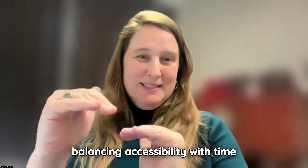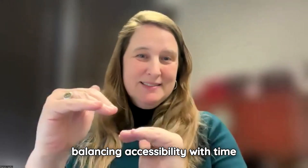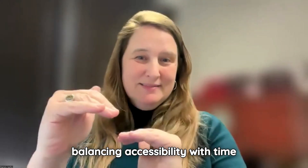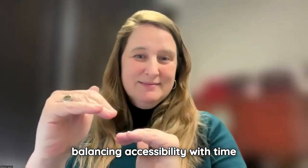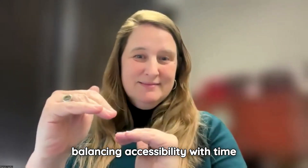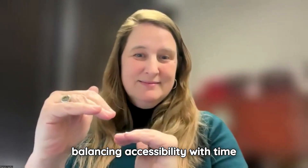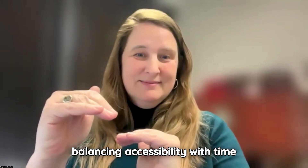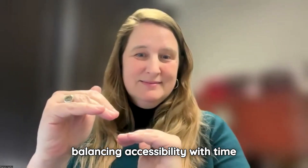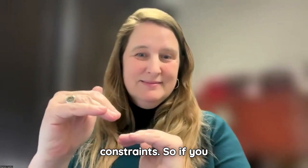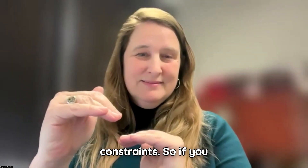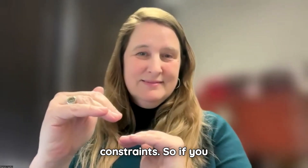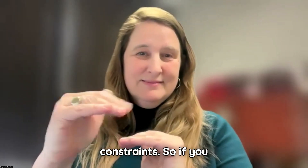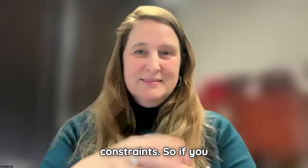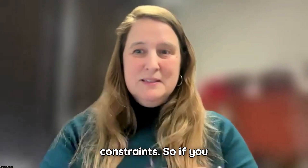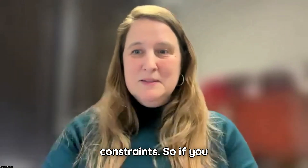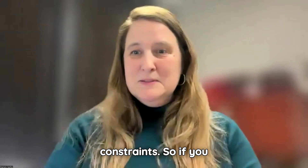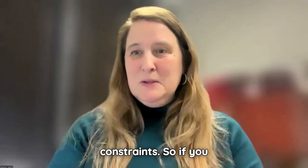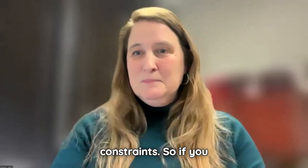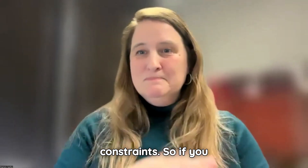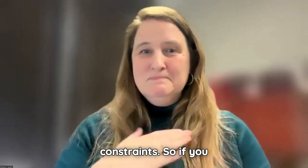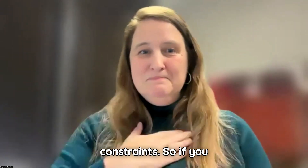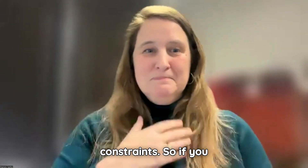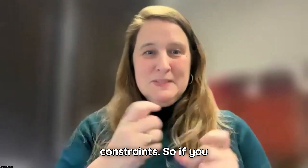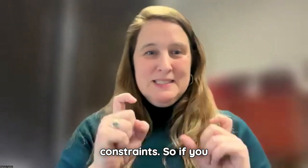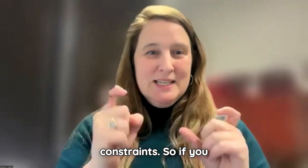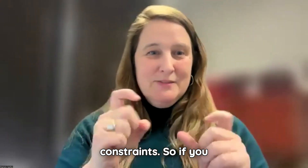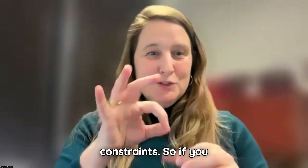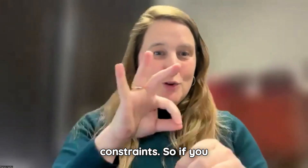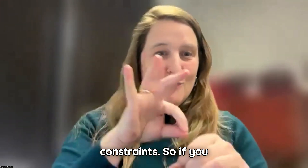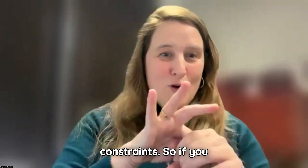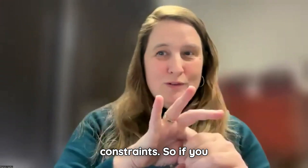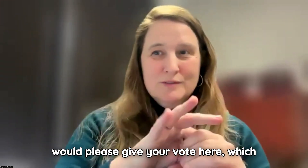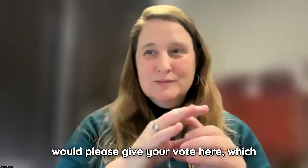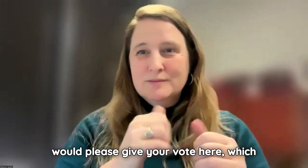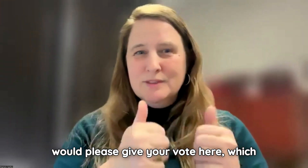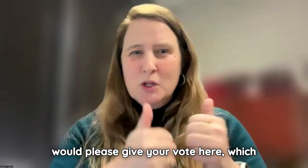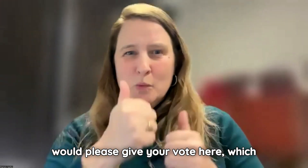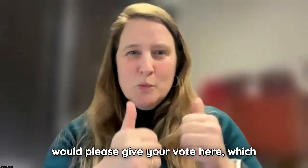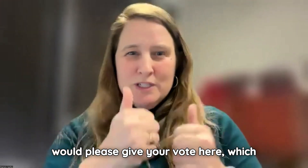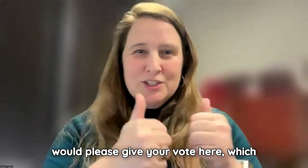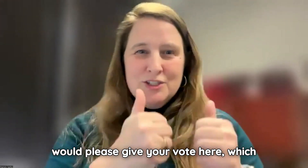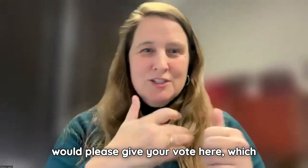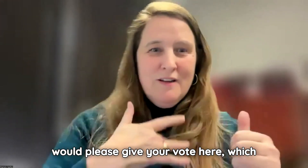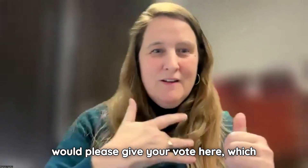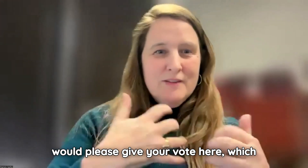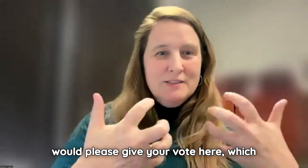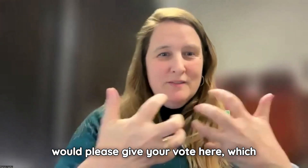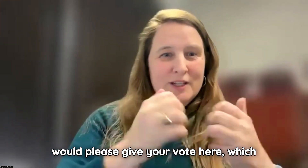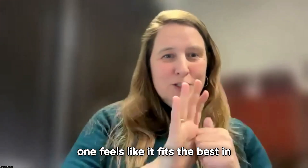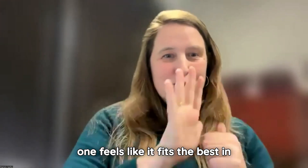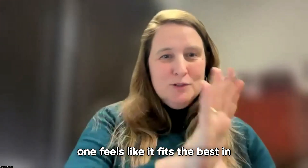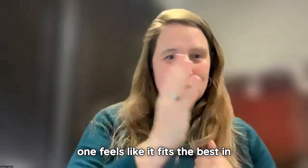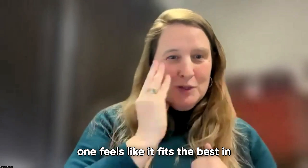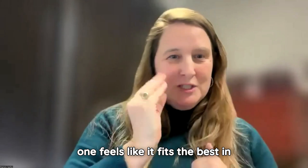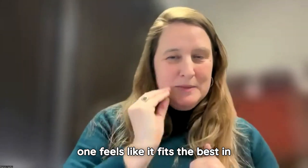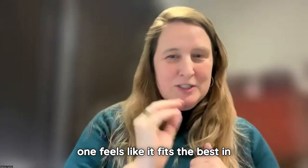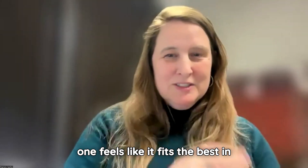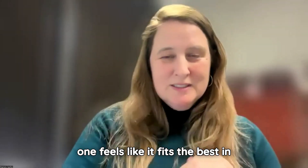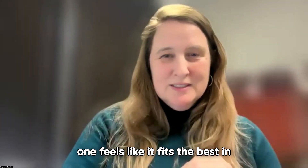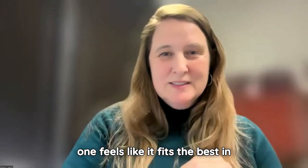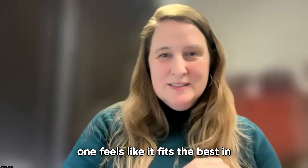balancing accessibility with time constraints. So if you would please give your vote here, which